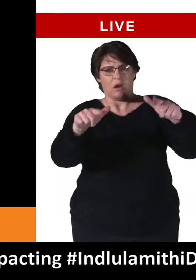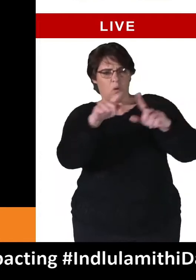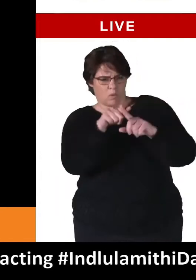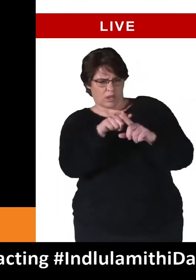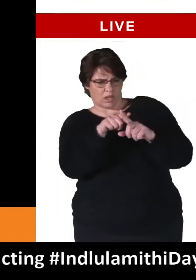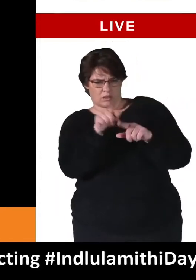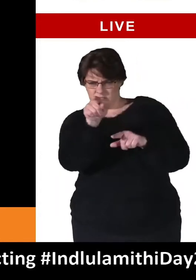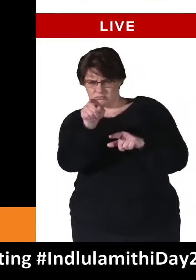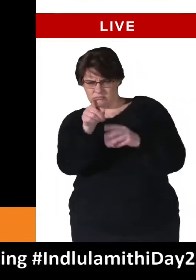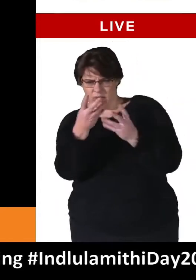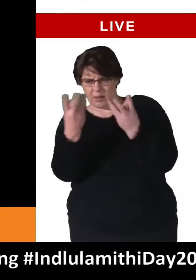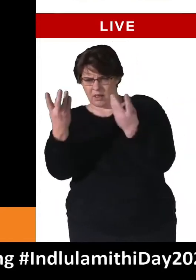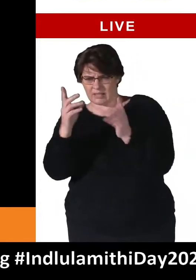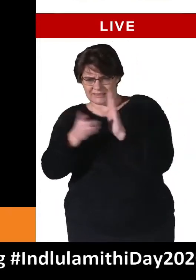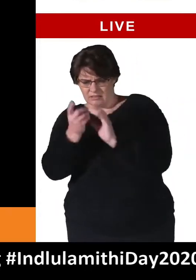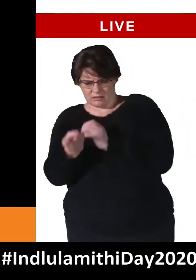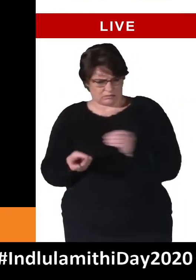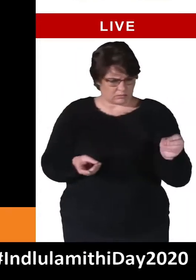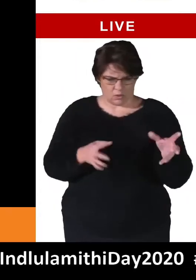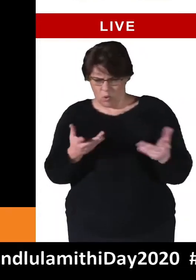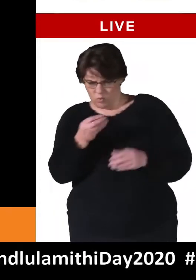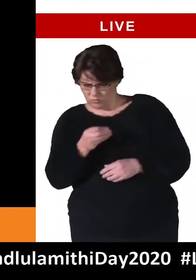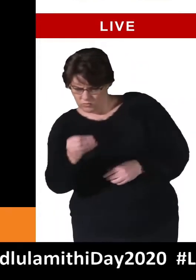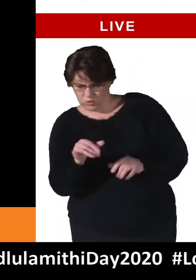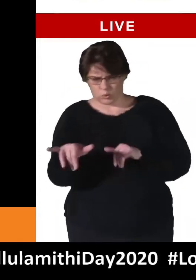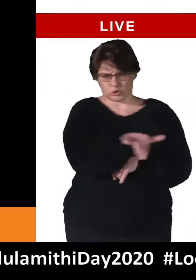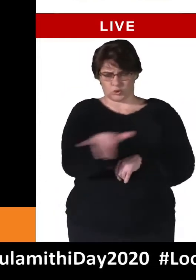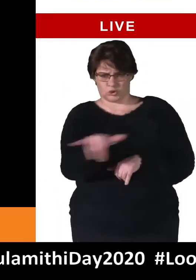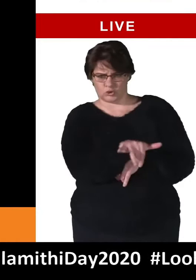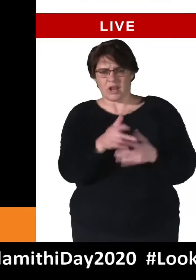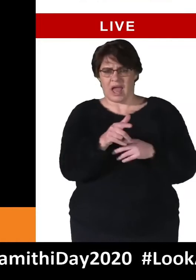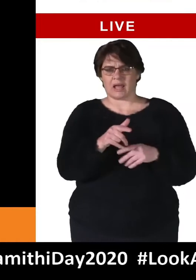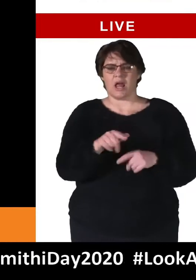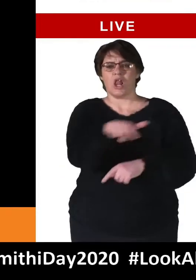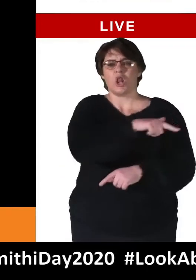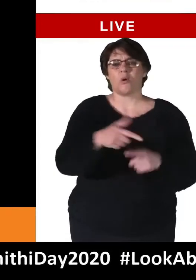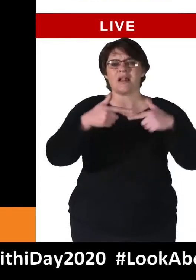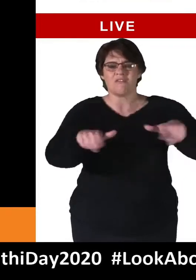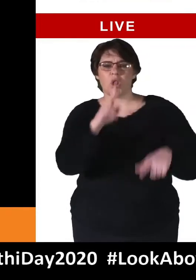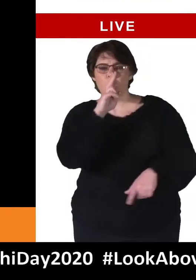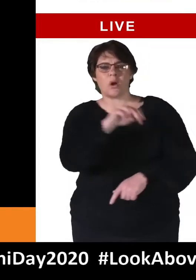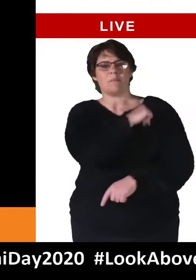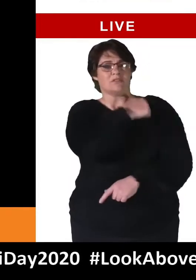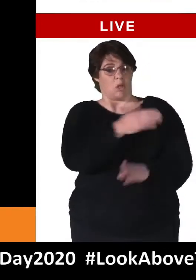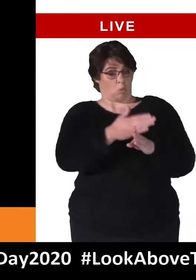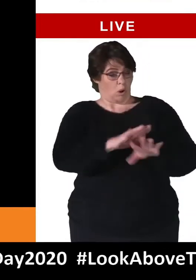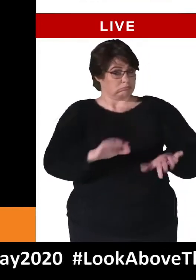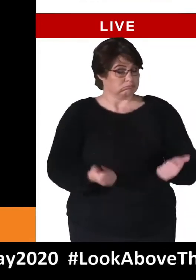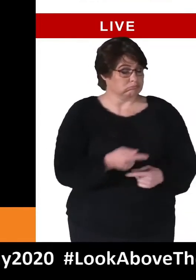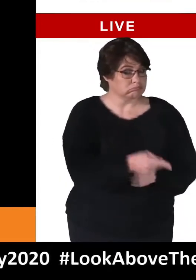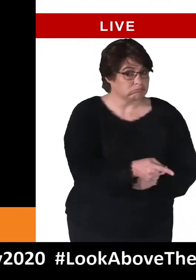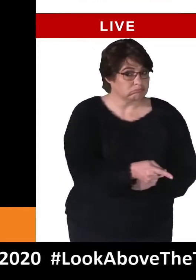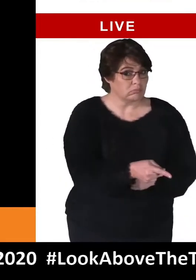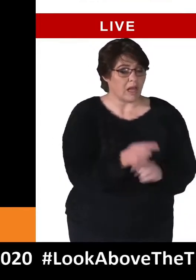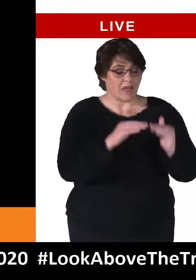into which scenario. So for example, to measure state capacity at the local level, we look at municipal functionality. If